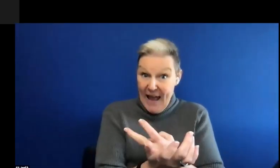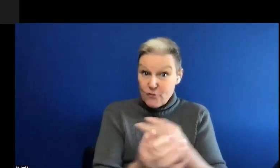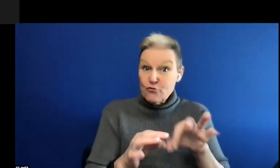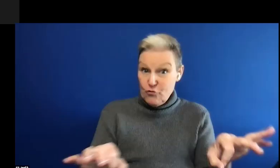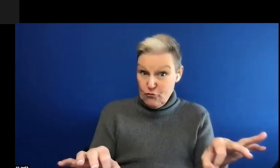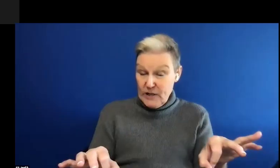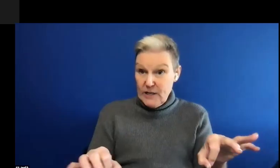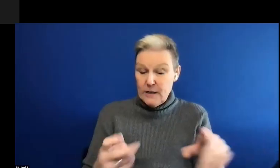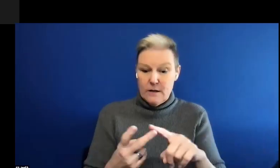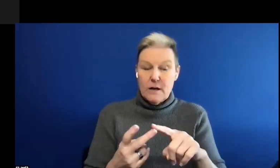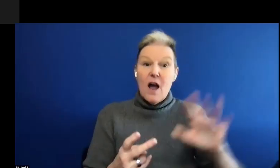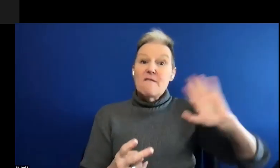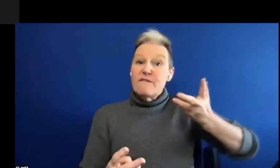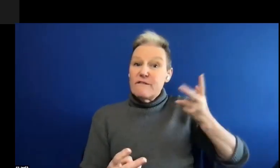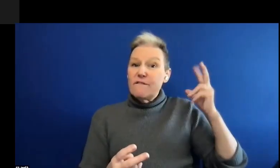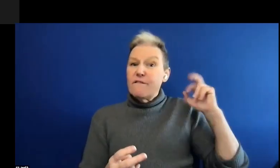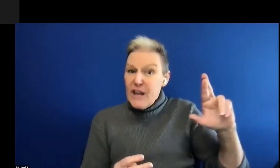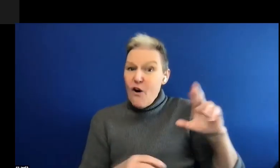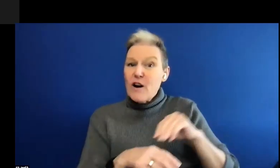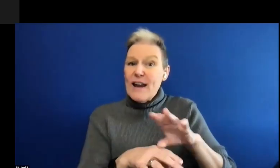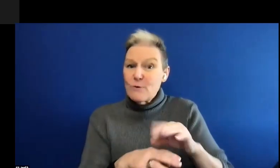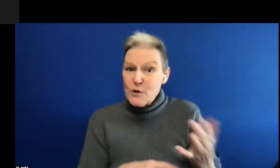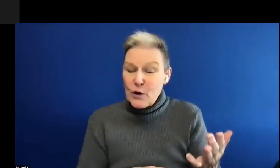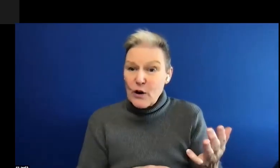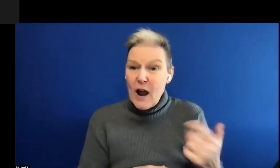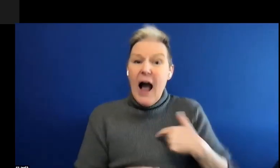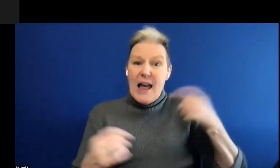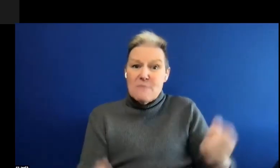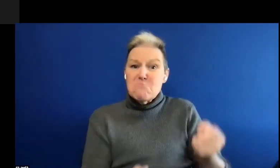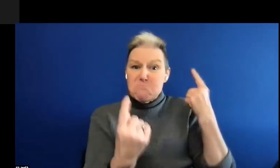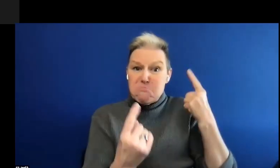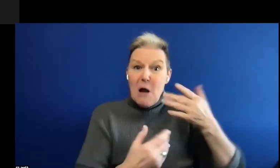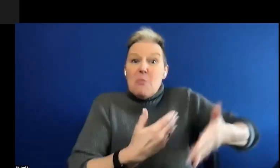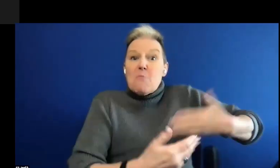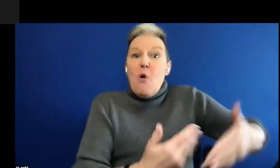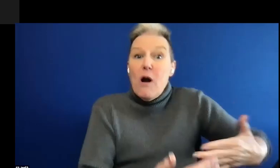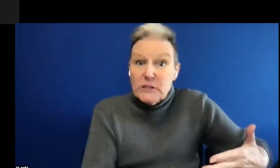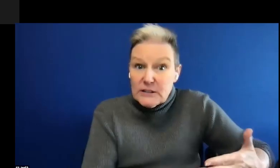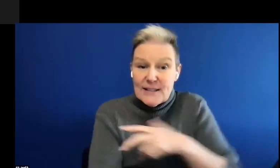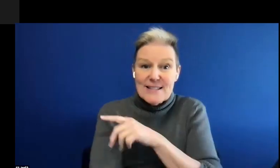someone who's a former VR counselor who understands the process,